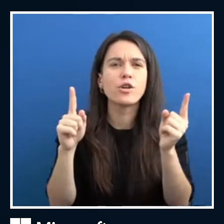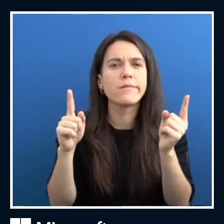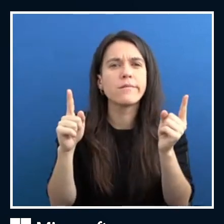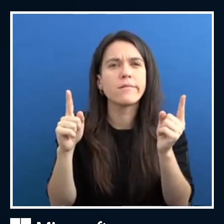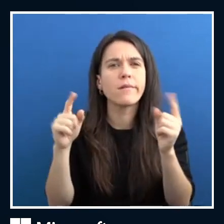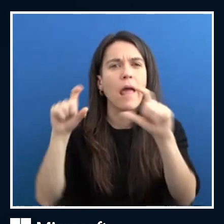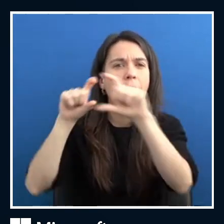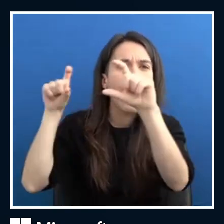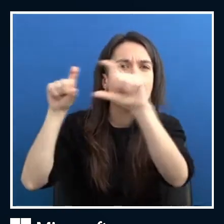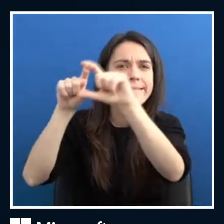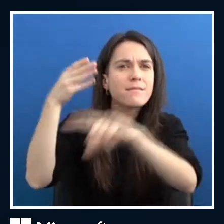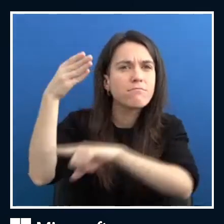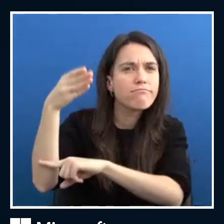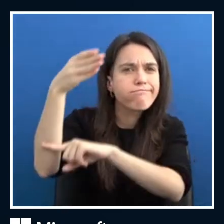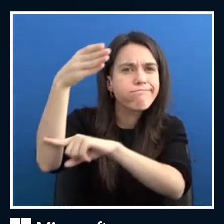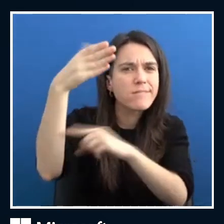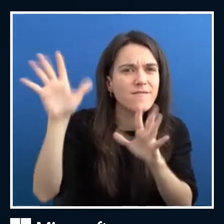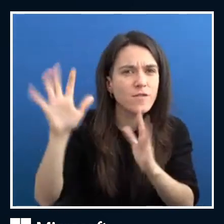recognized,